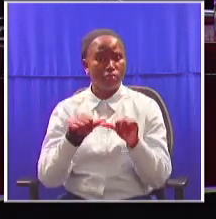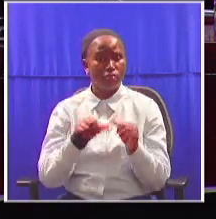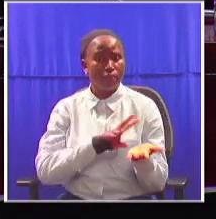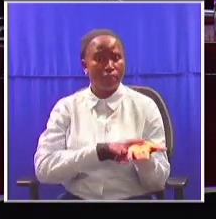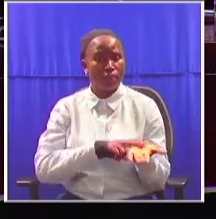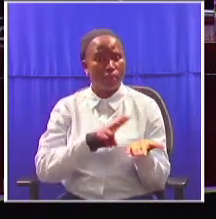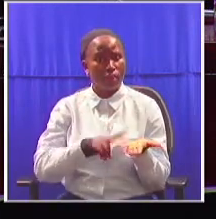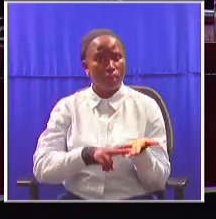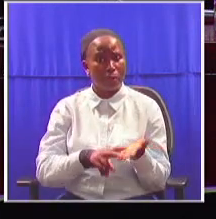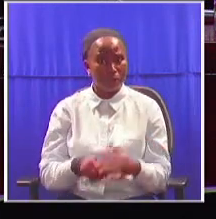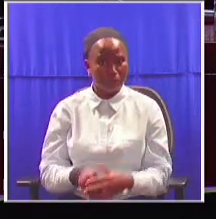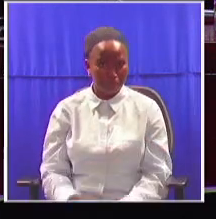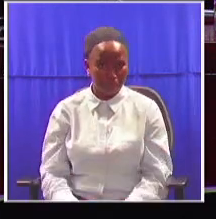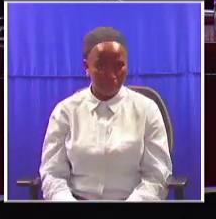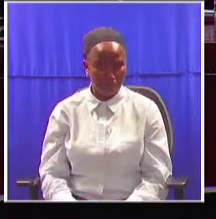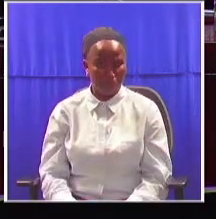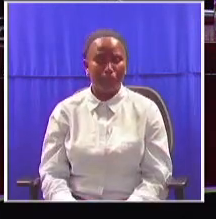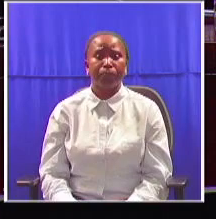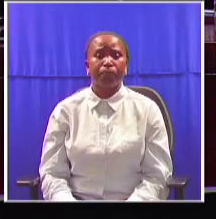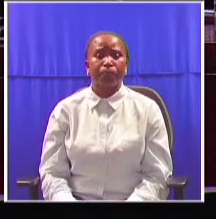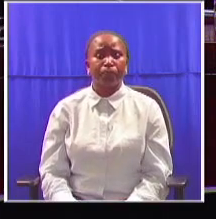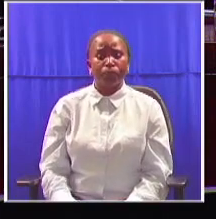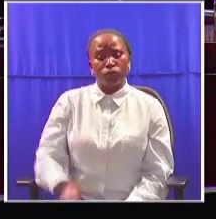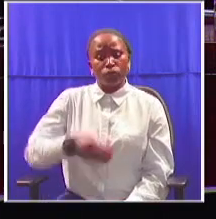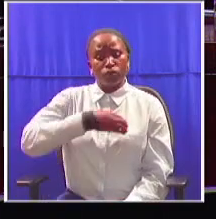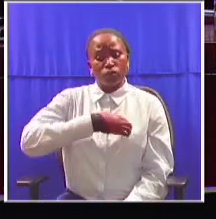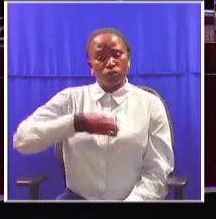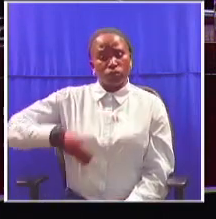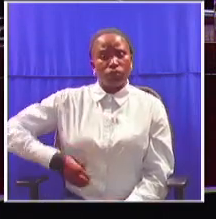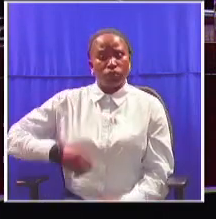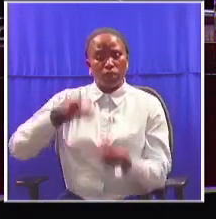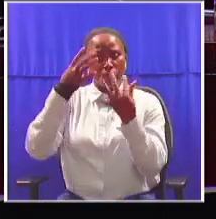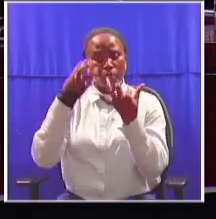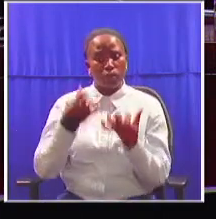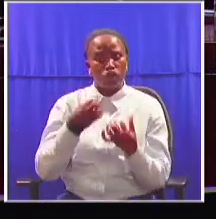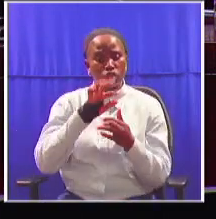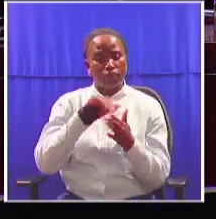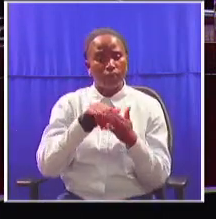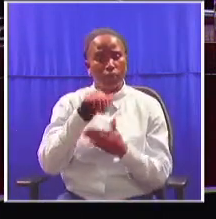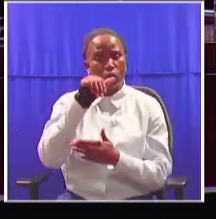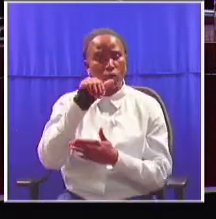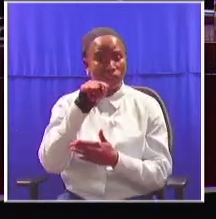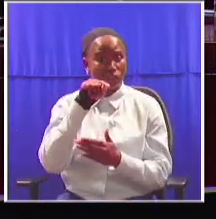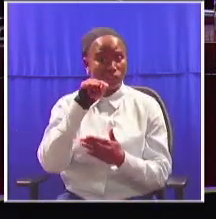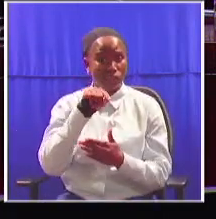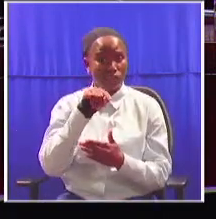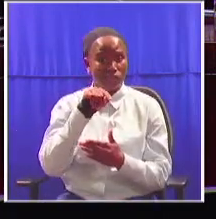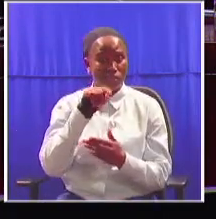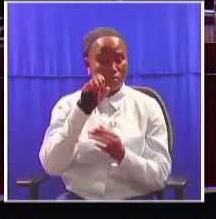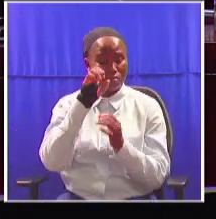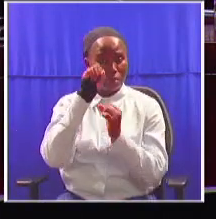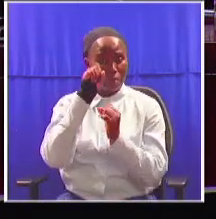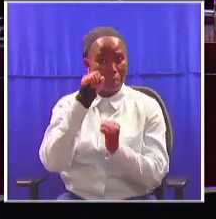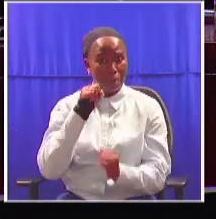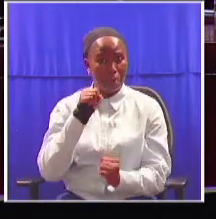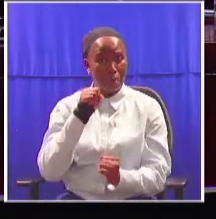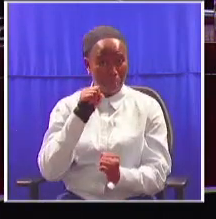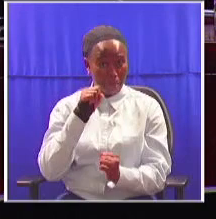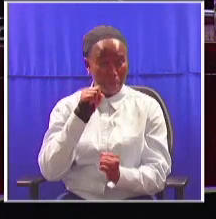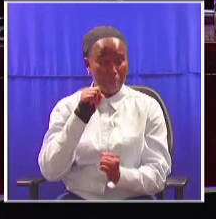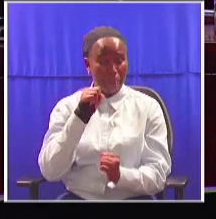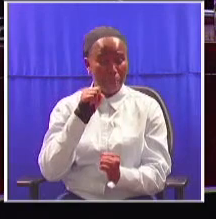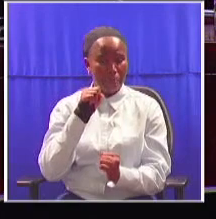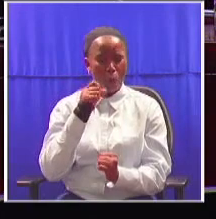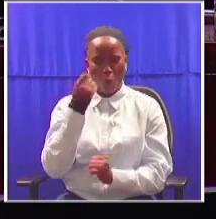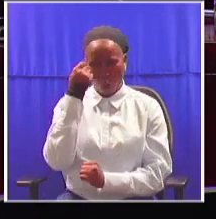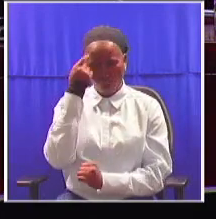This presidency budget vote is being presented on the understanding that all of